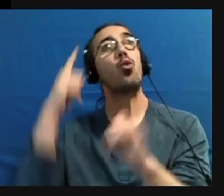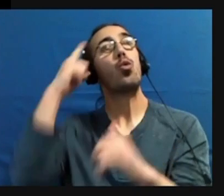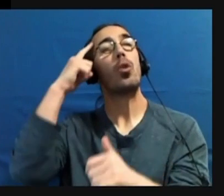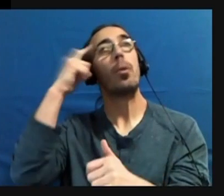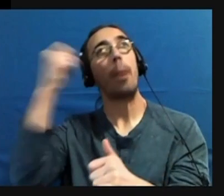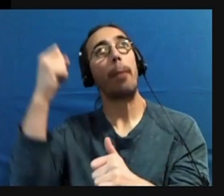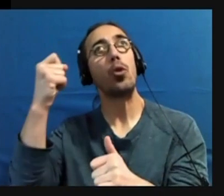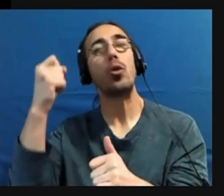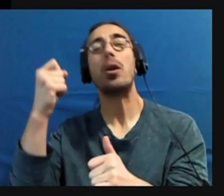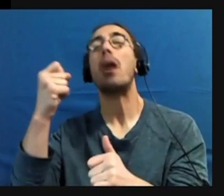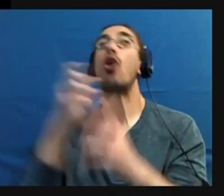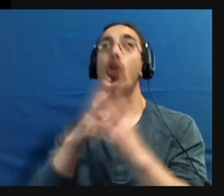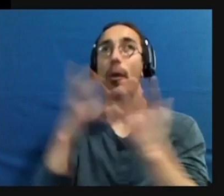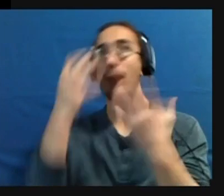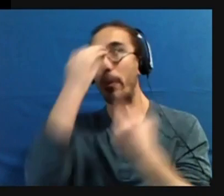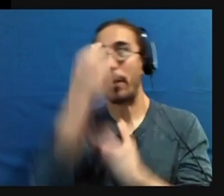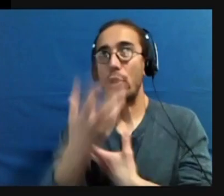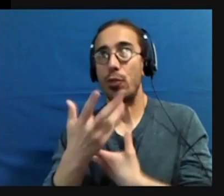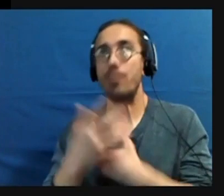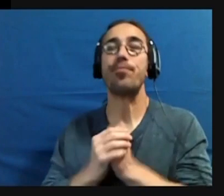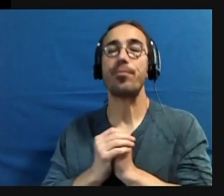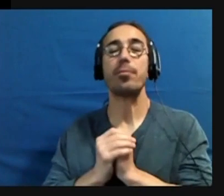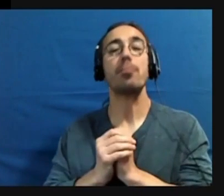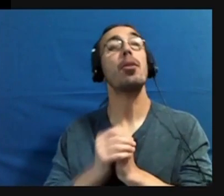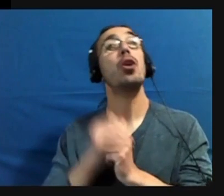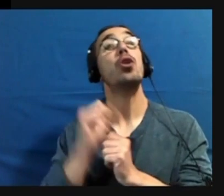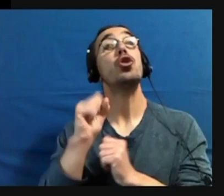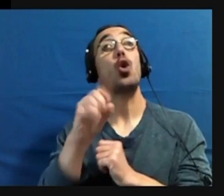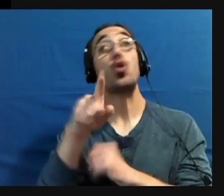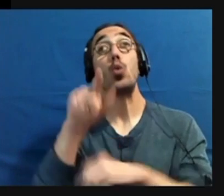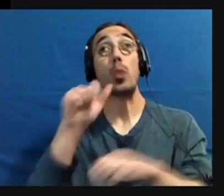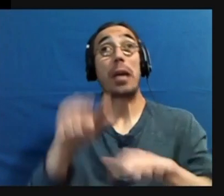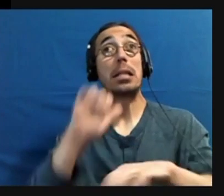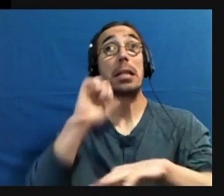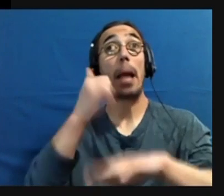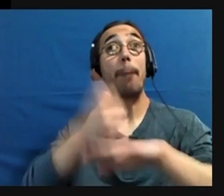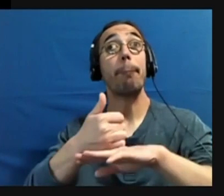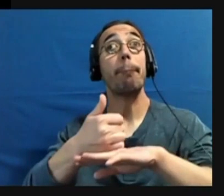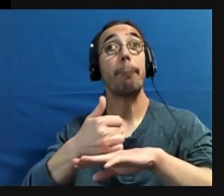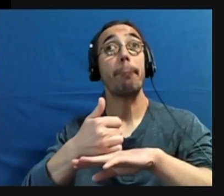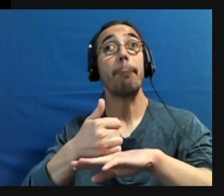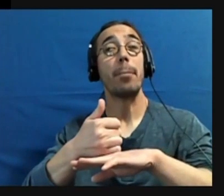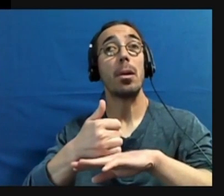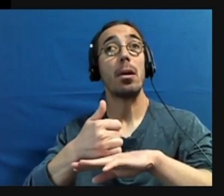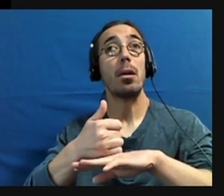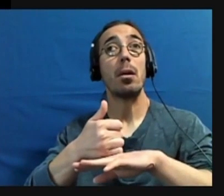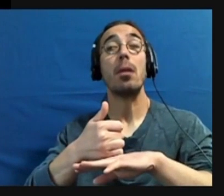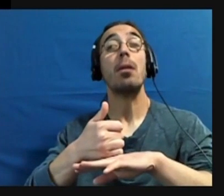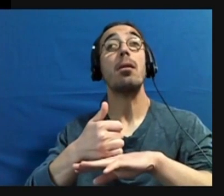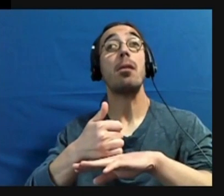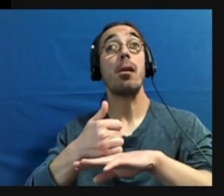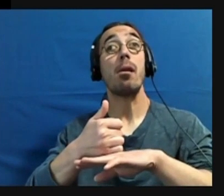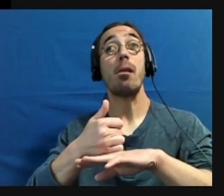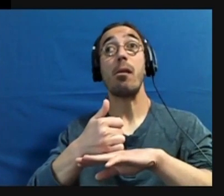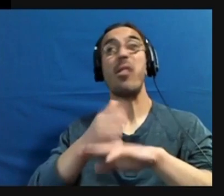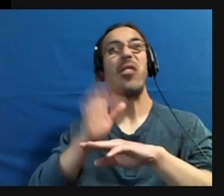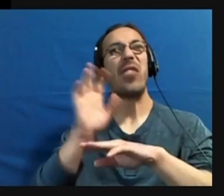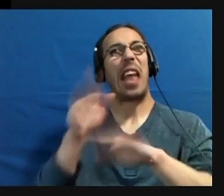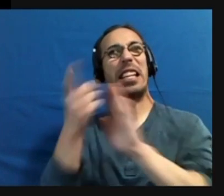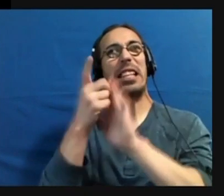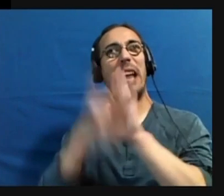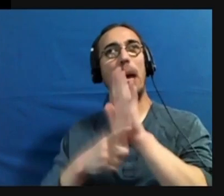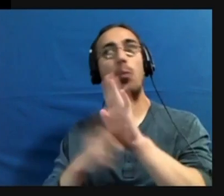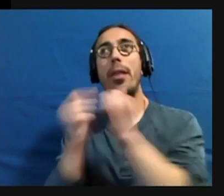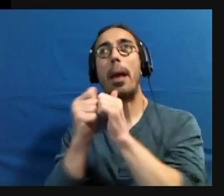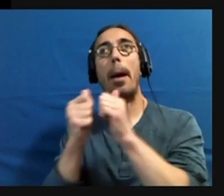way. So you can set it up. You can have this whole universal design thing going